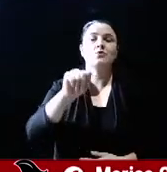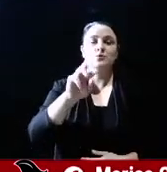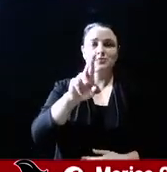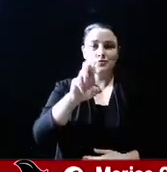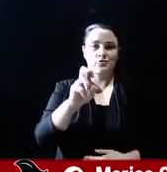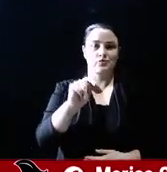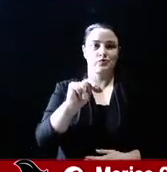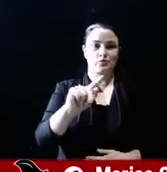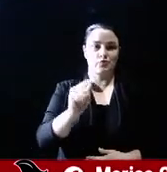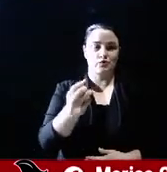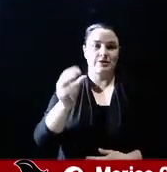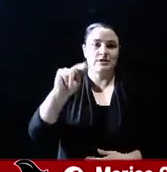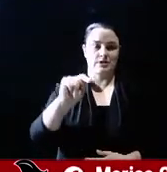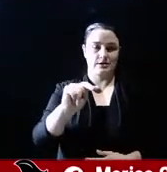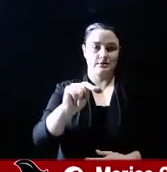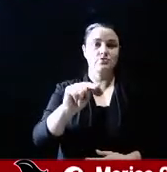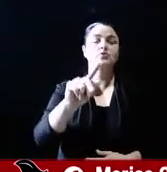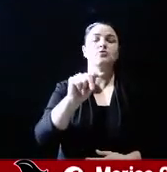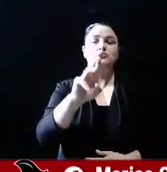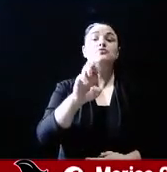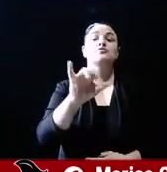Trenton Michael Crump.